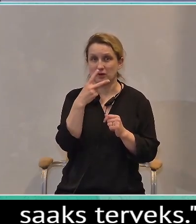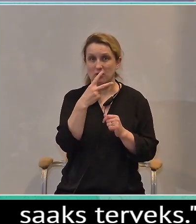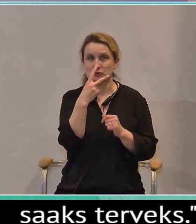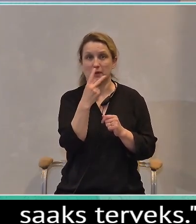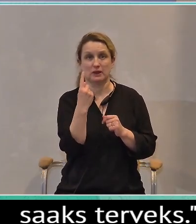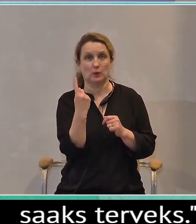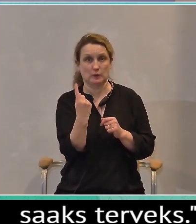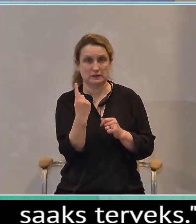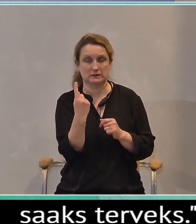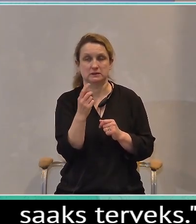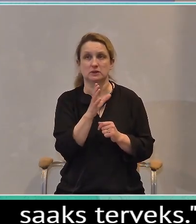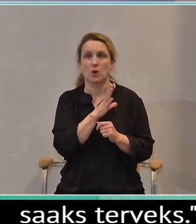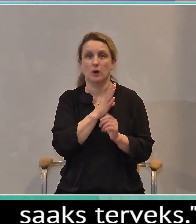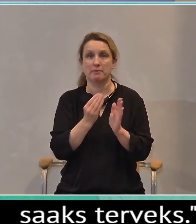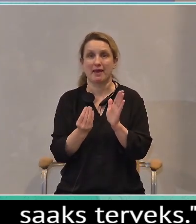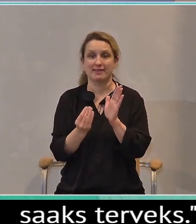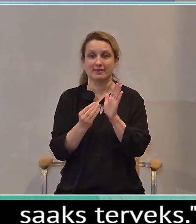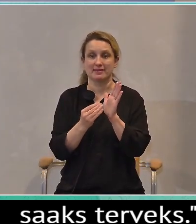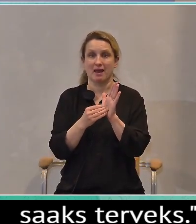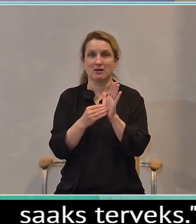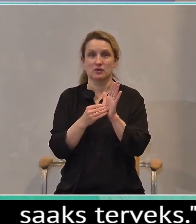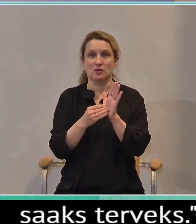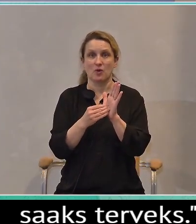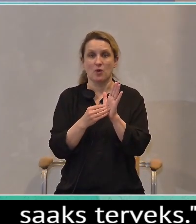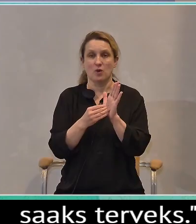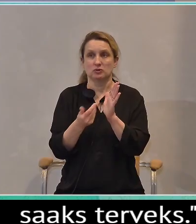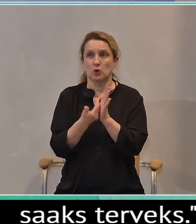Let me come back to the year 2021,